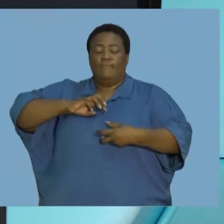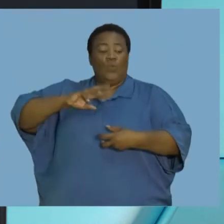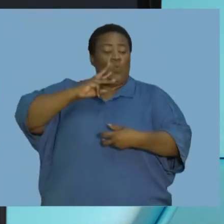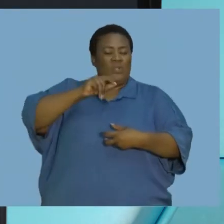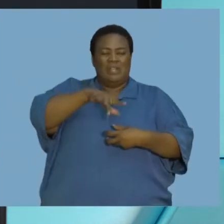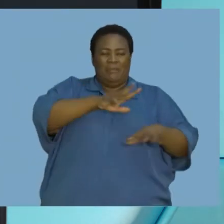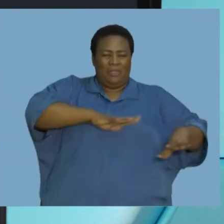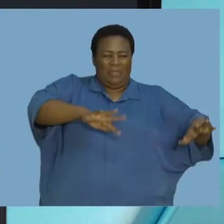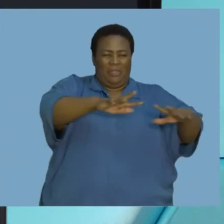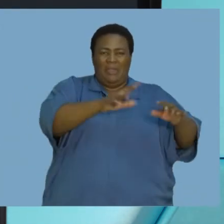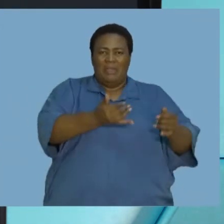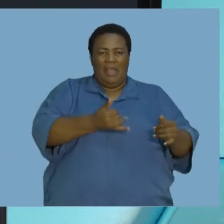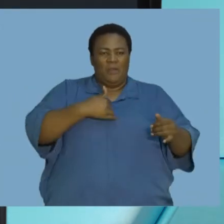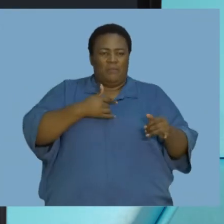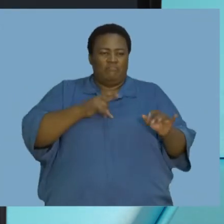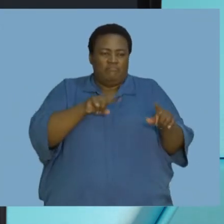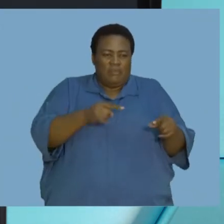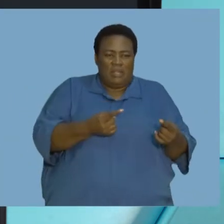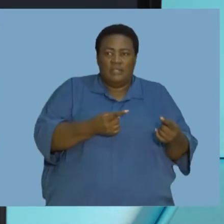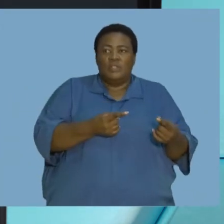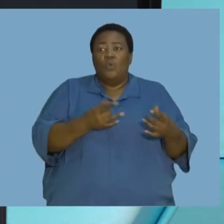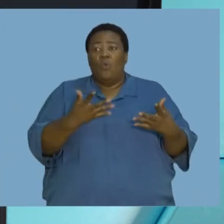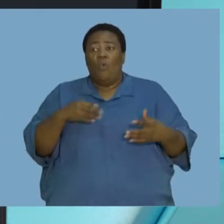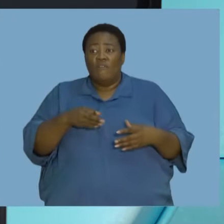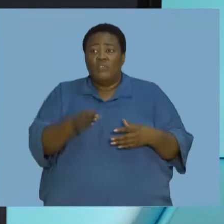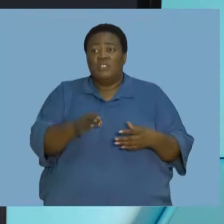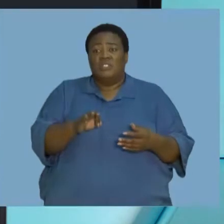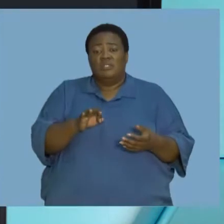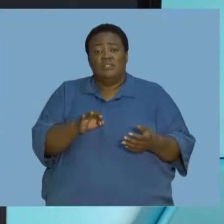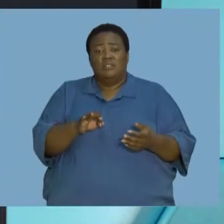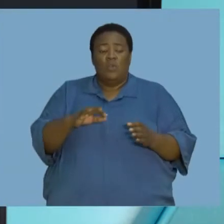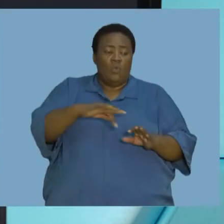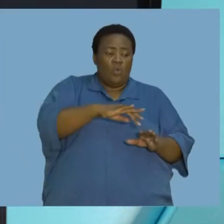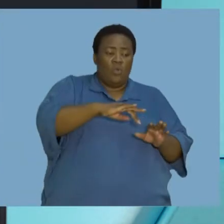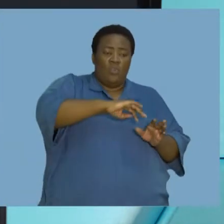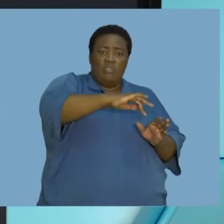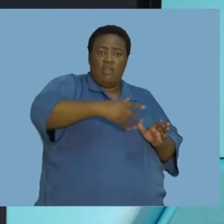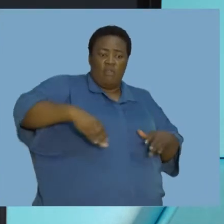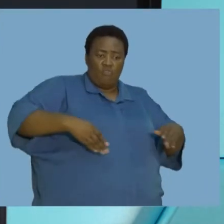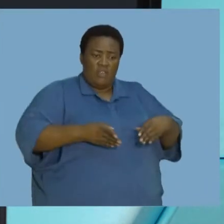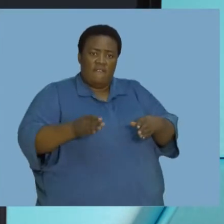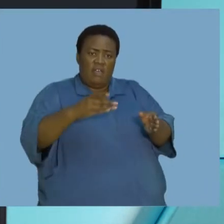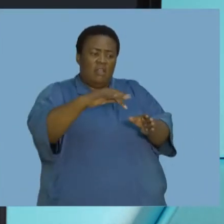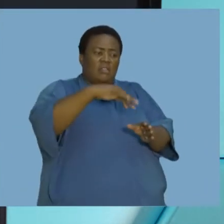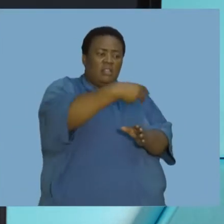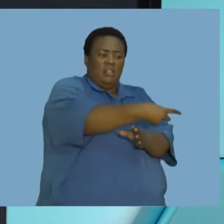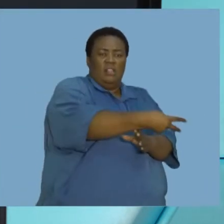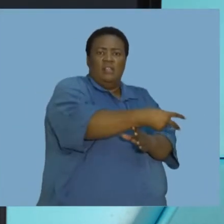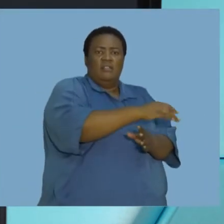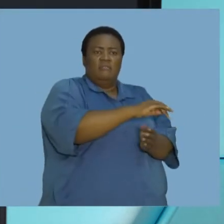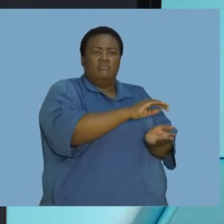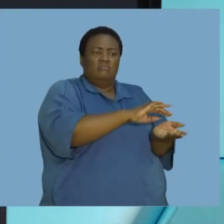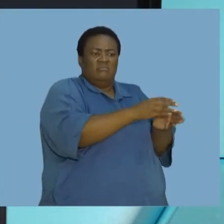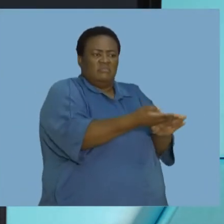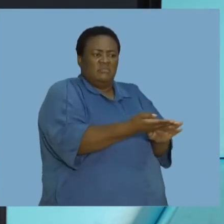a changing composition of water. Sometimes you see the fish kind of lying on the side of these river bodies, and that's because of